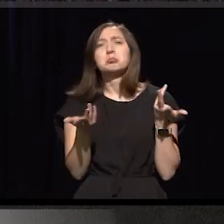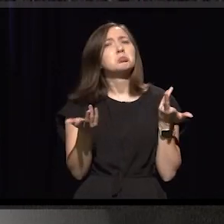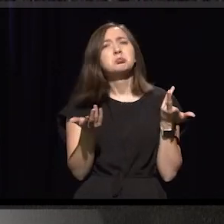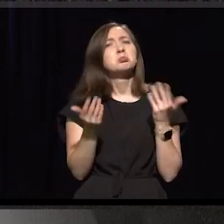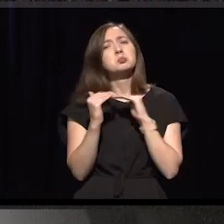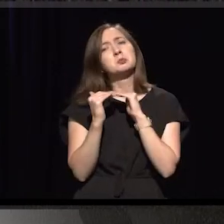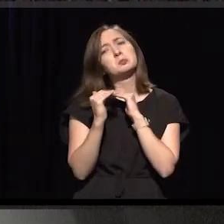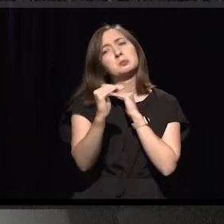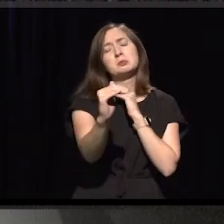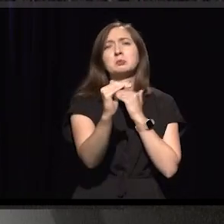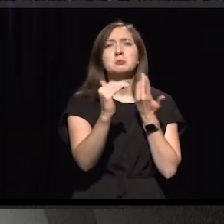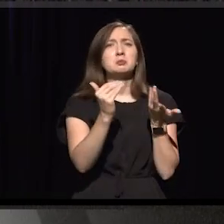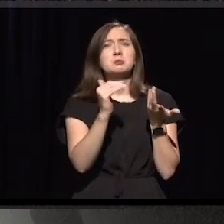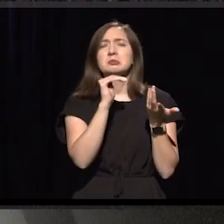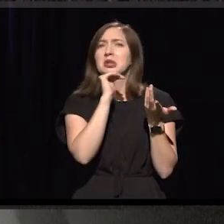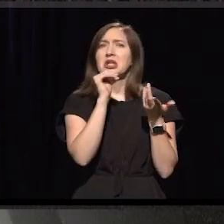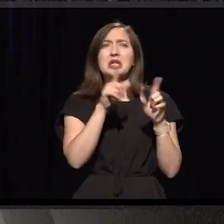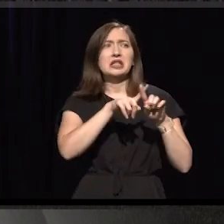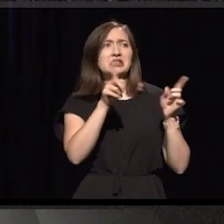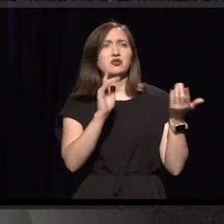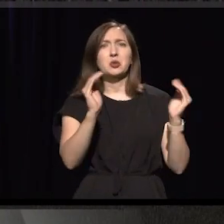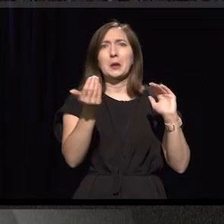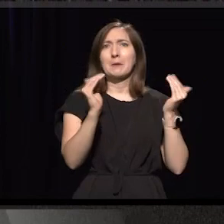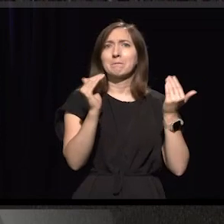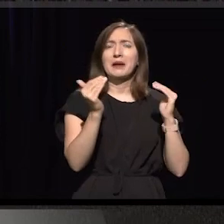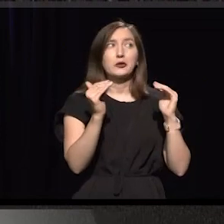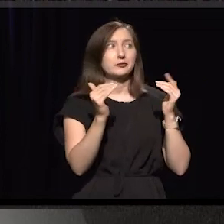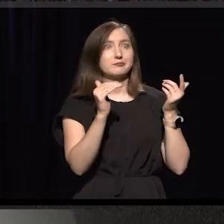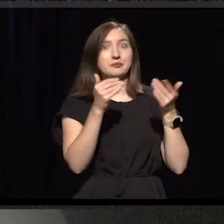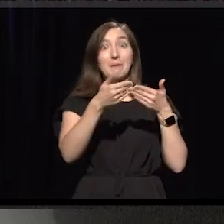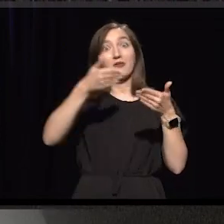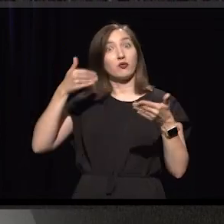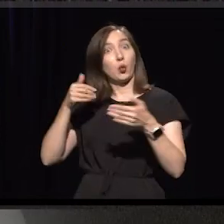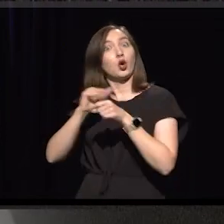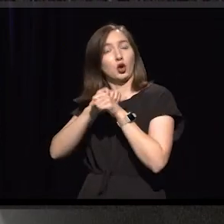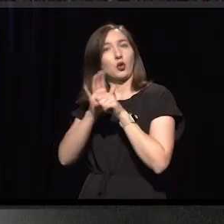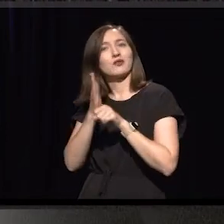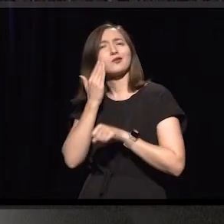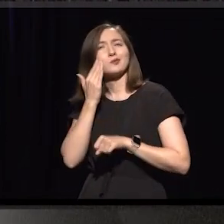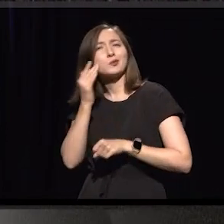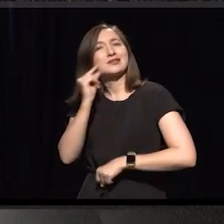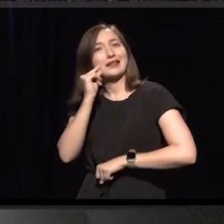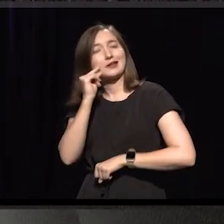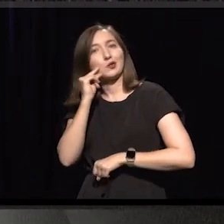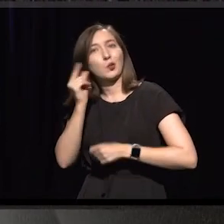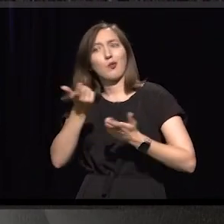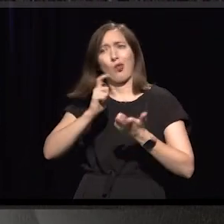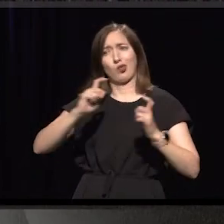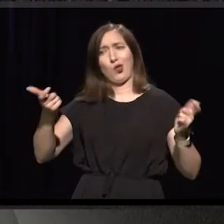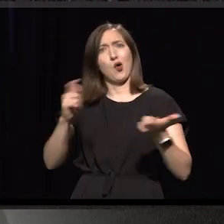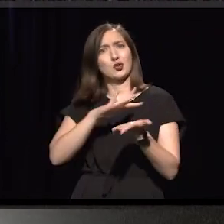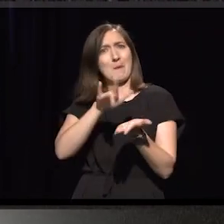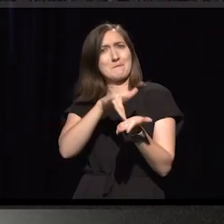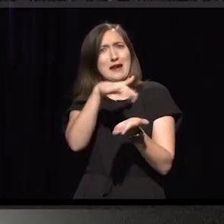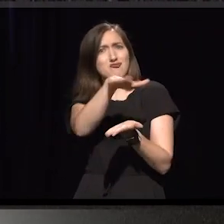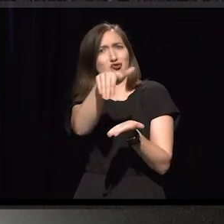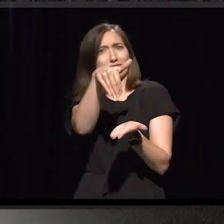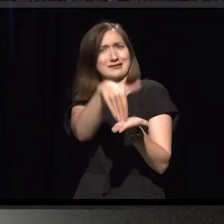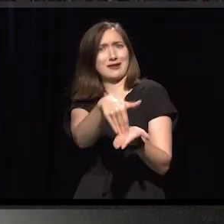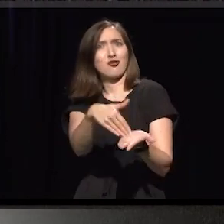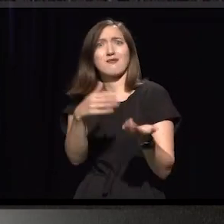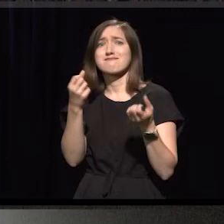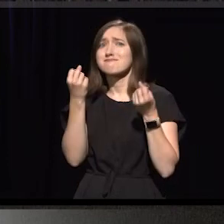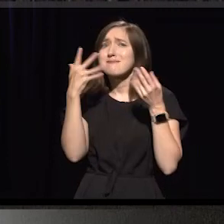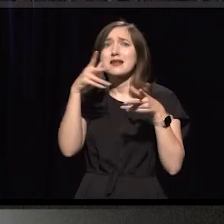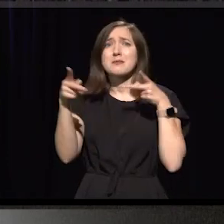pre-COVID. As you know, we're a large referral center for Central and South Texas, and so we get patients referred not just to university,